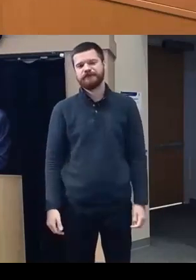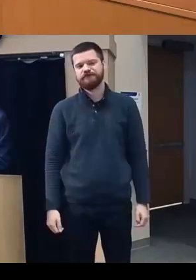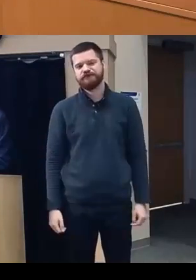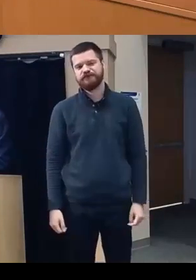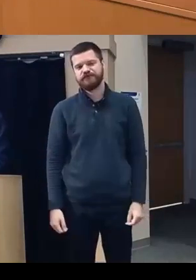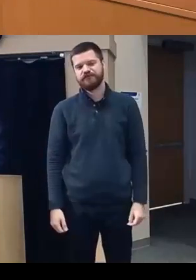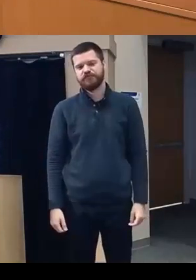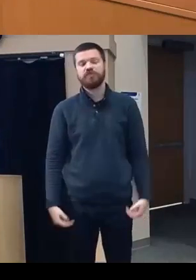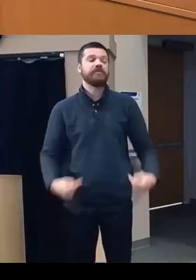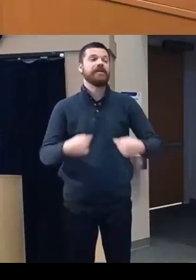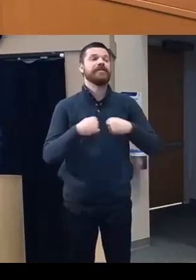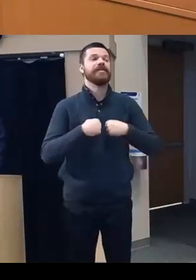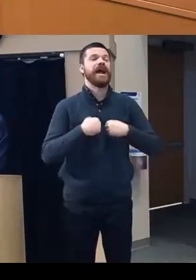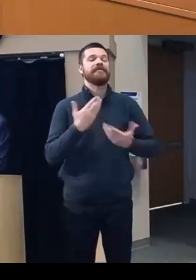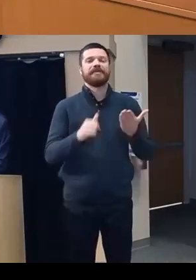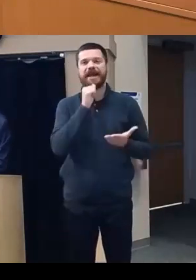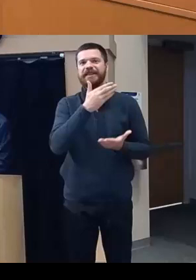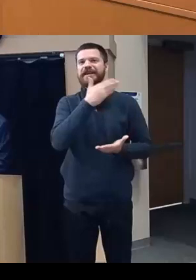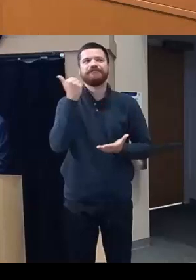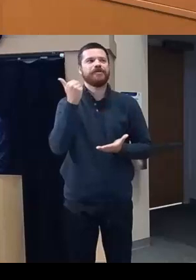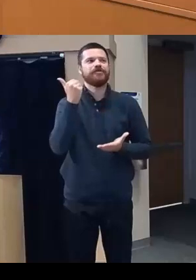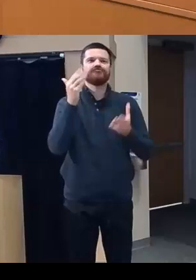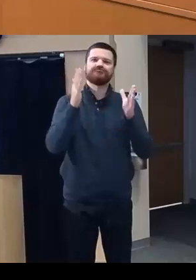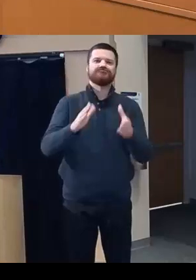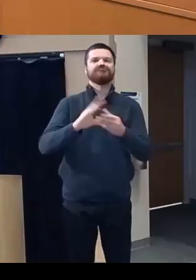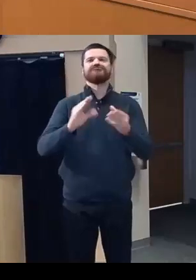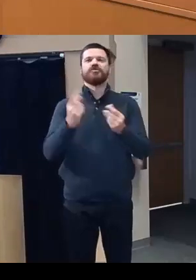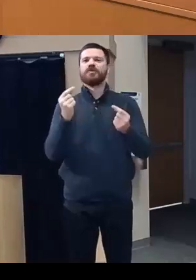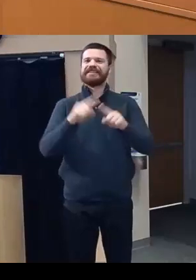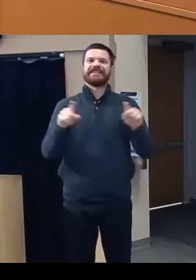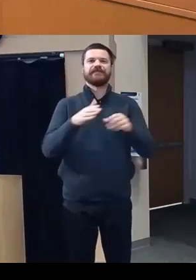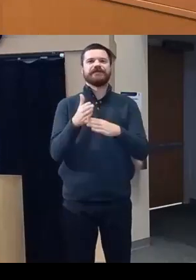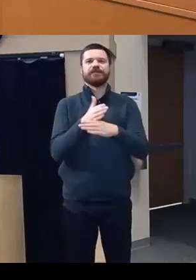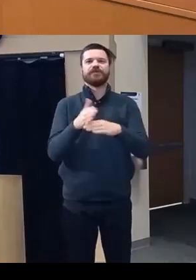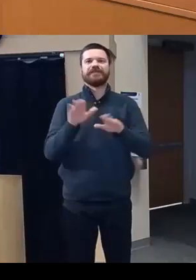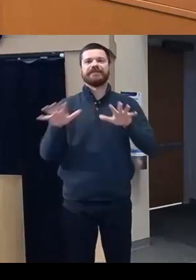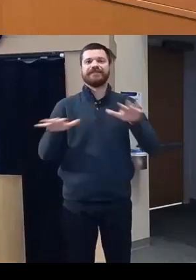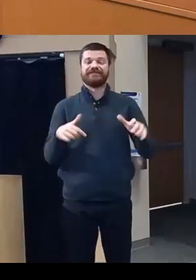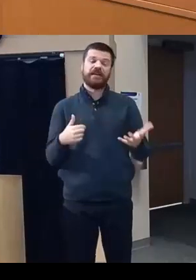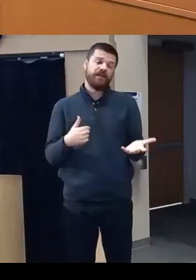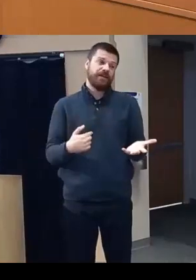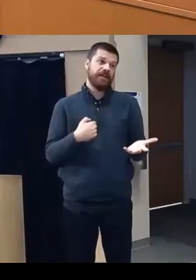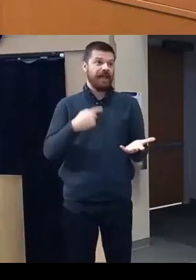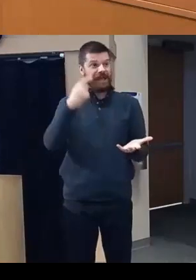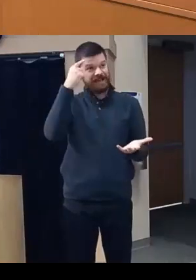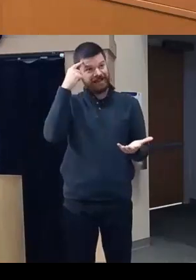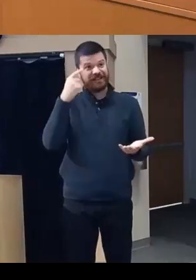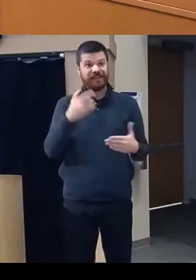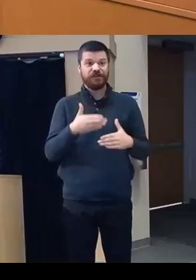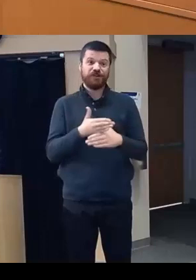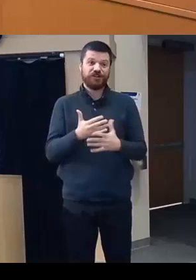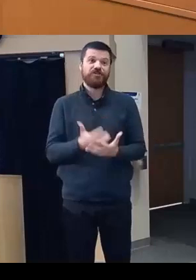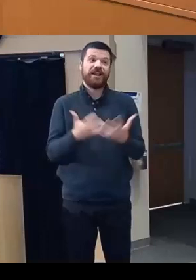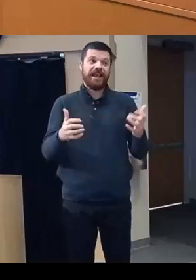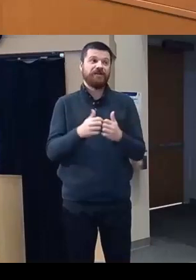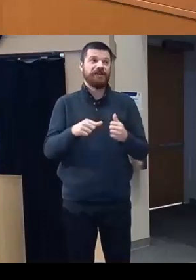I probably am not the best spokesperson to say what's the difference between the two, because I do think that we're sharing a lot with each